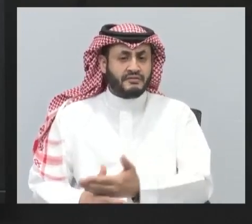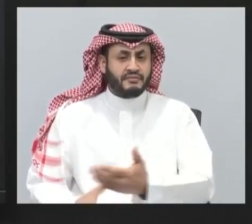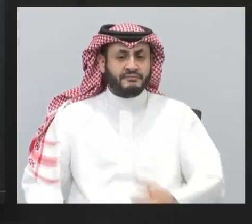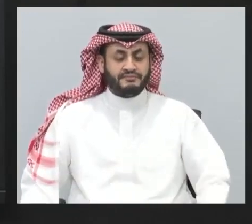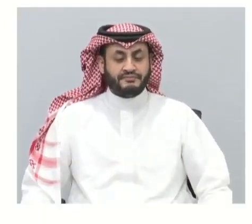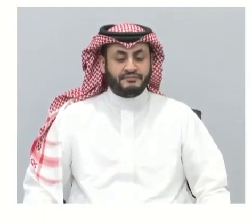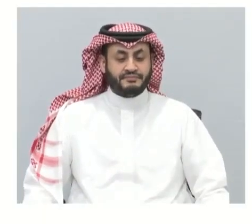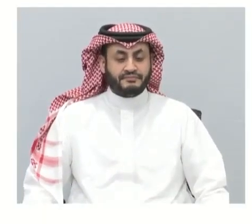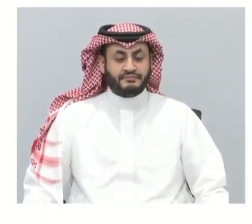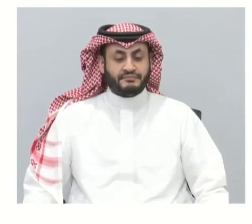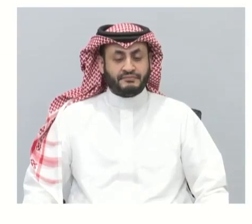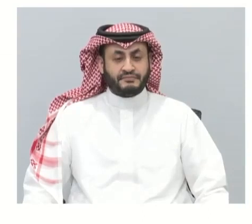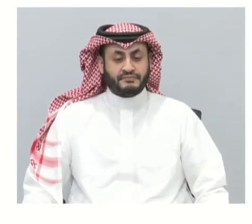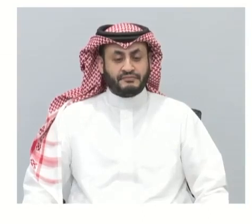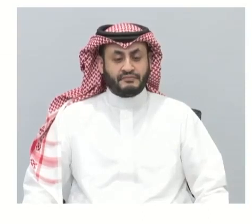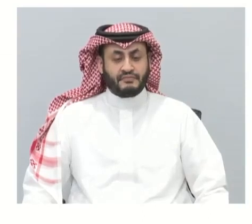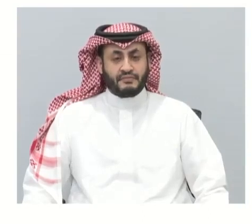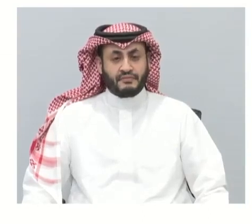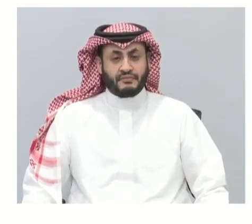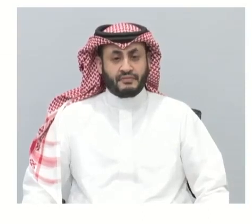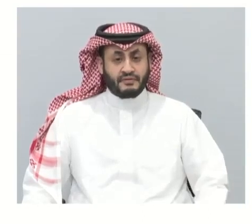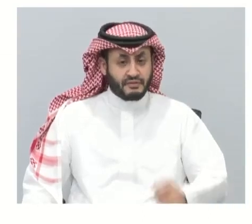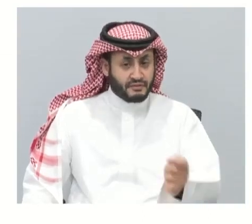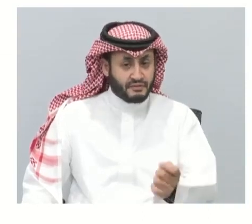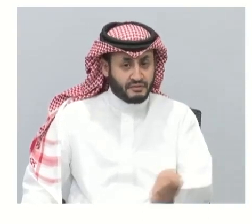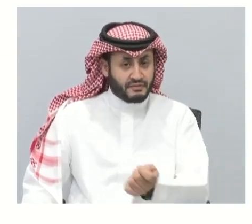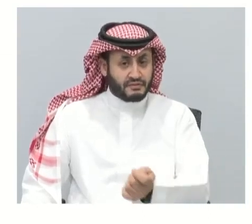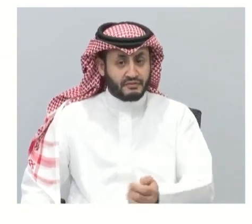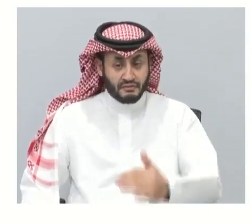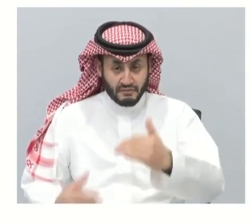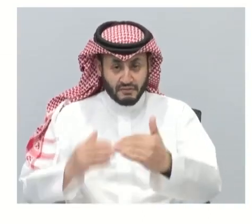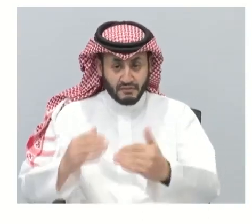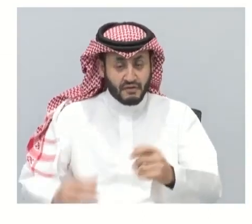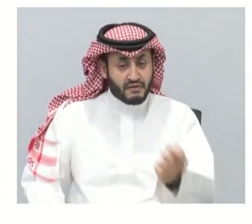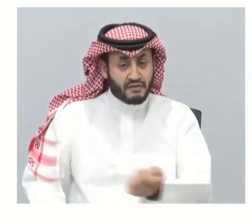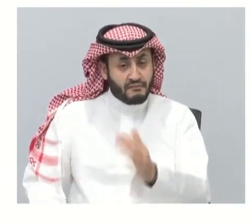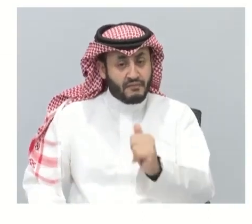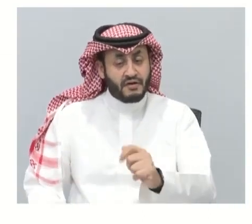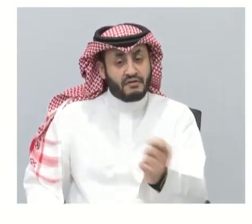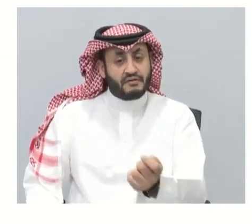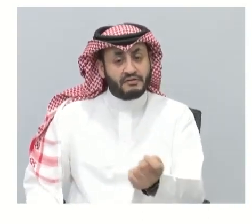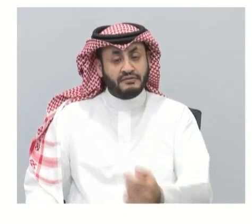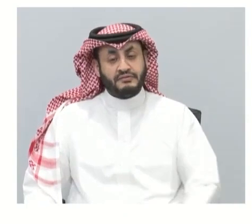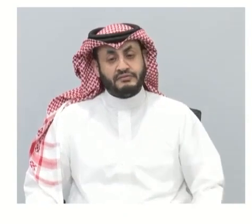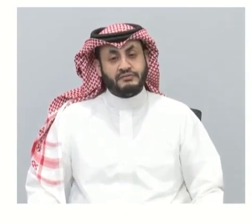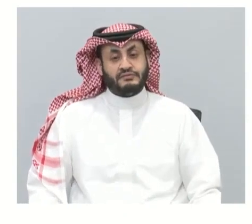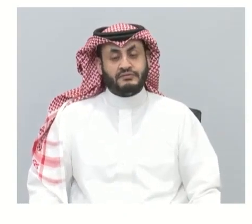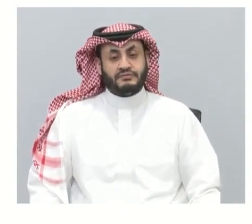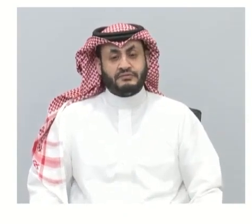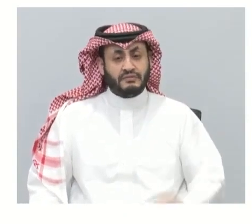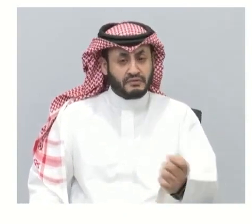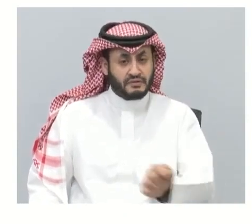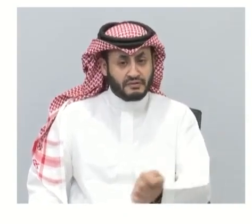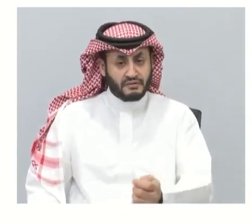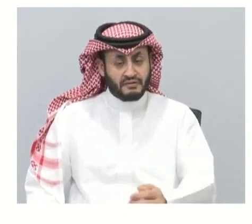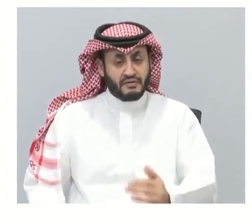say? She was against because she said literacy appears to be affected in more ways than one.